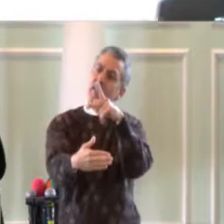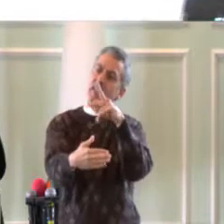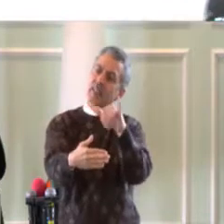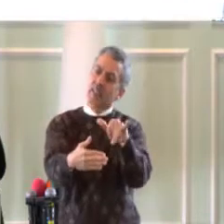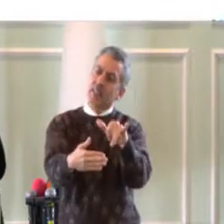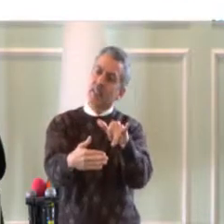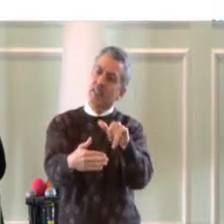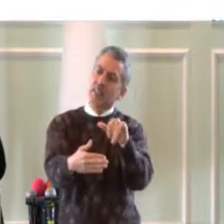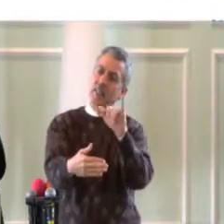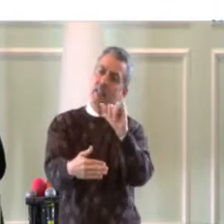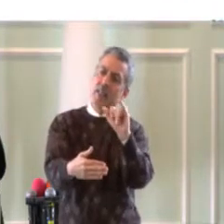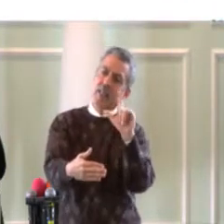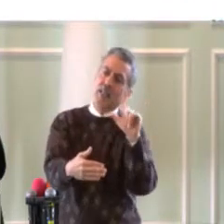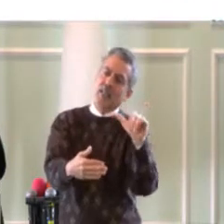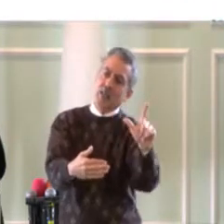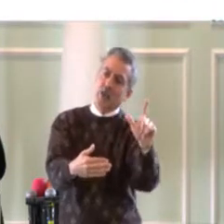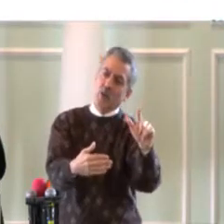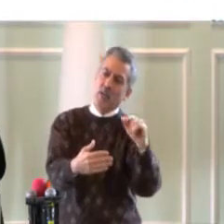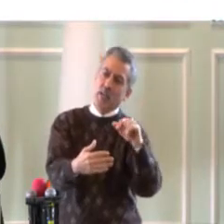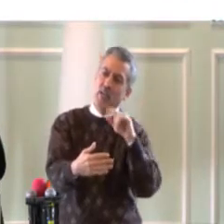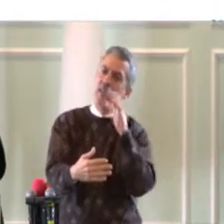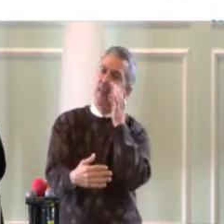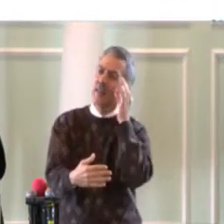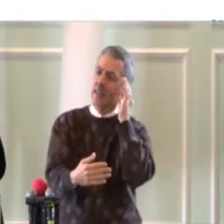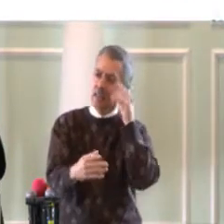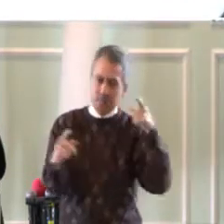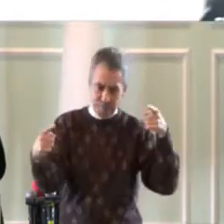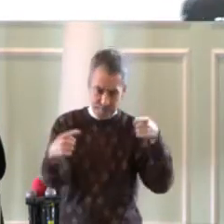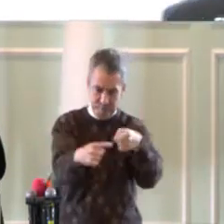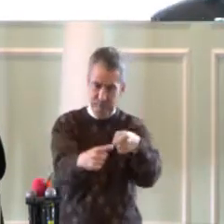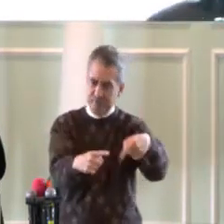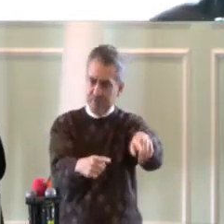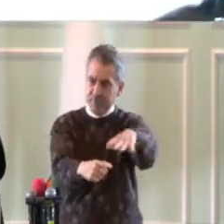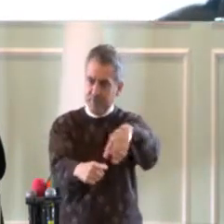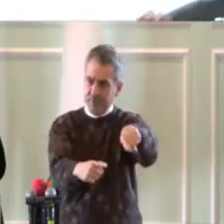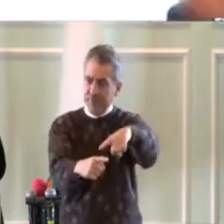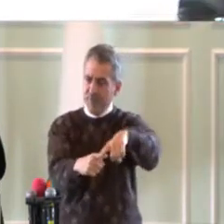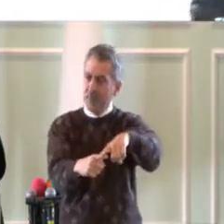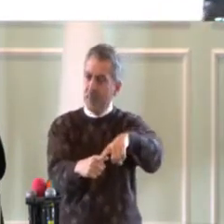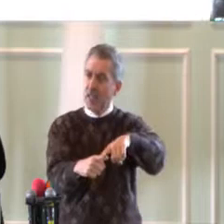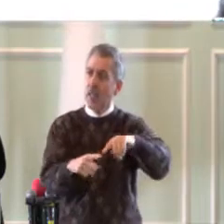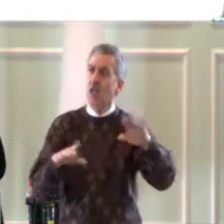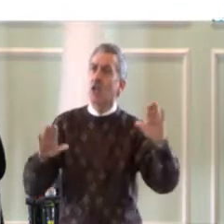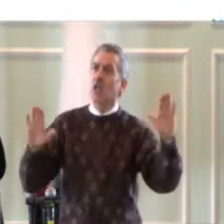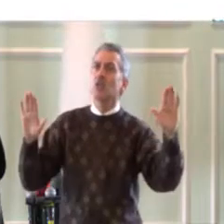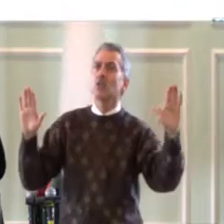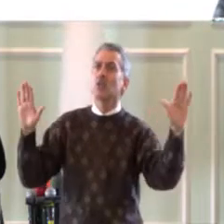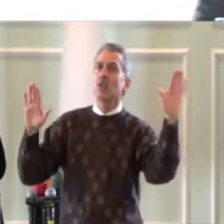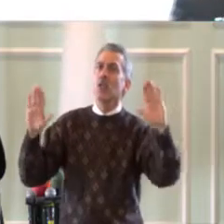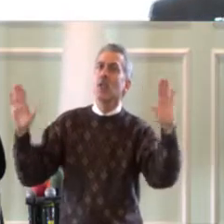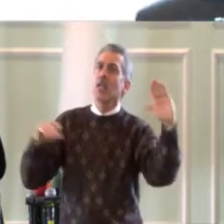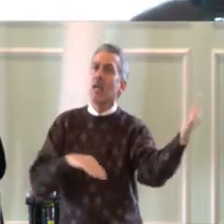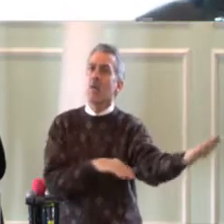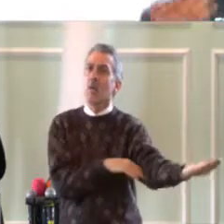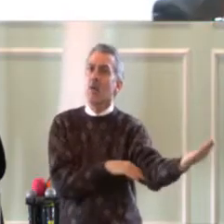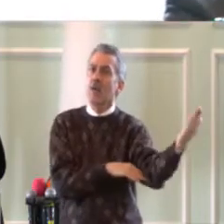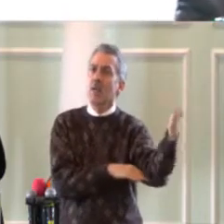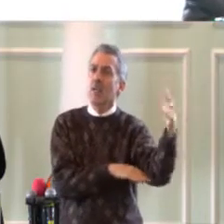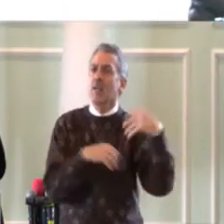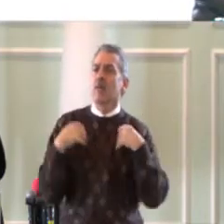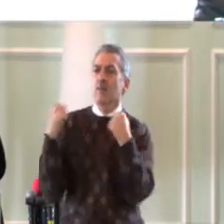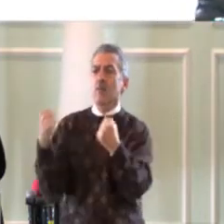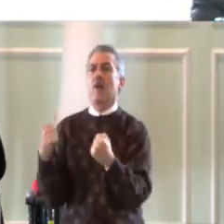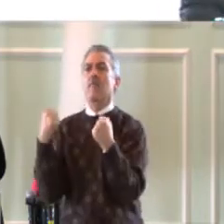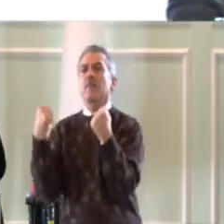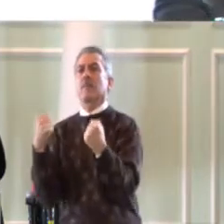Indiana. And so on Sunday morning, we were heading back home. And as we were